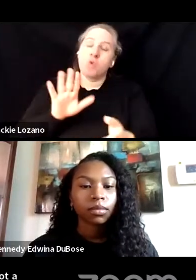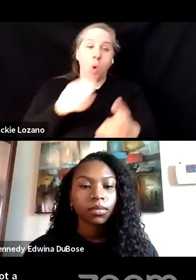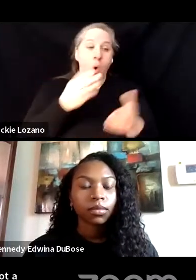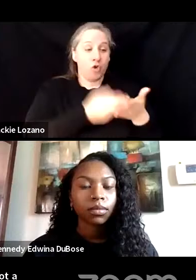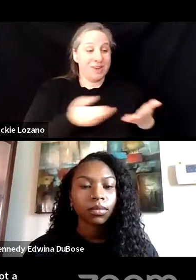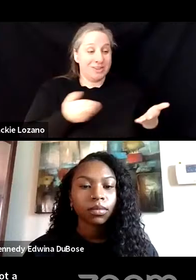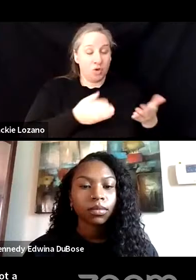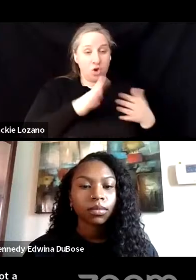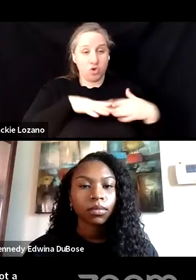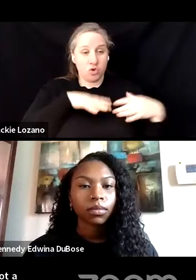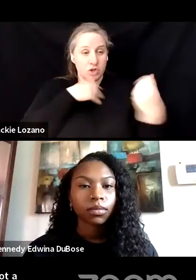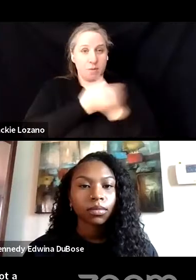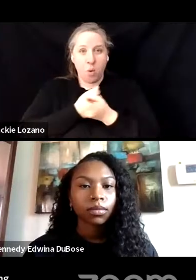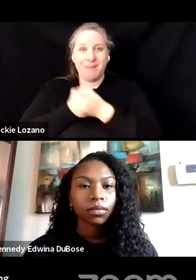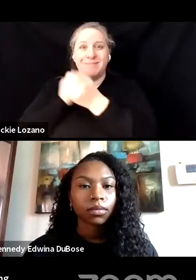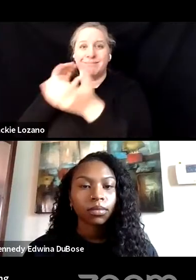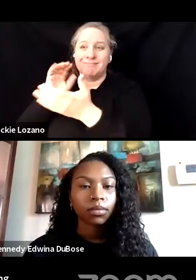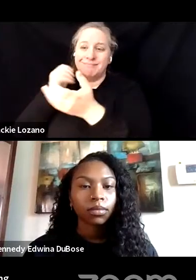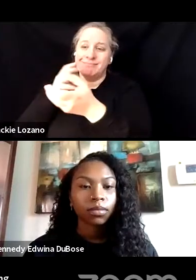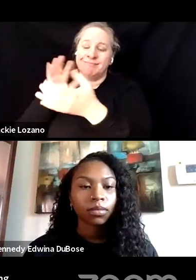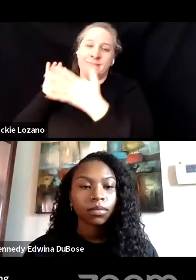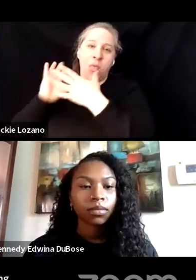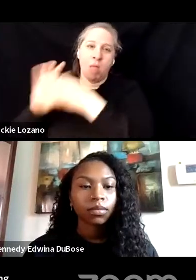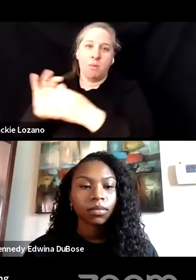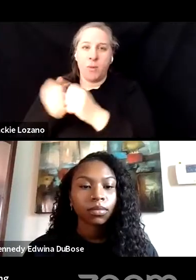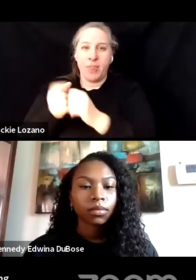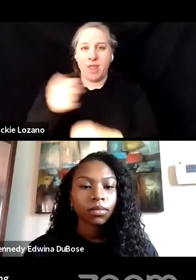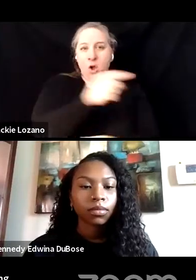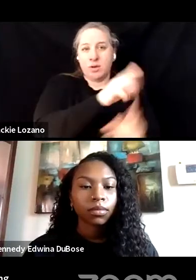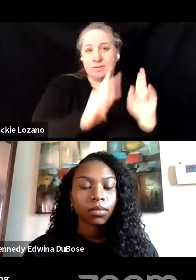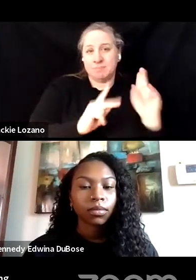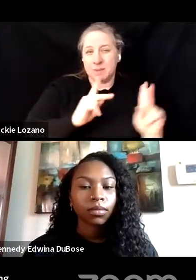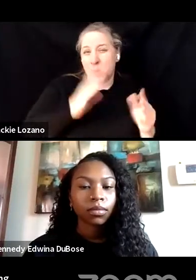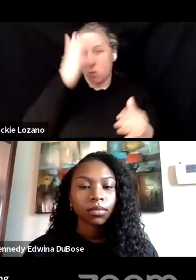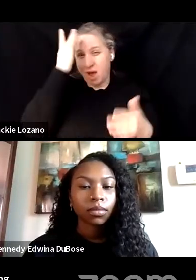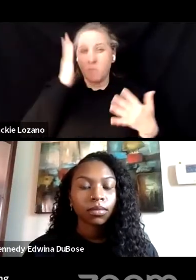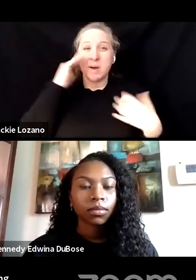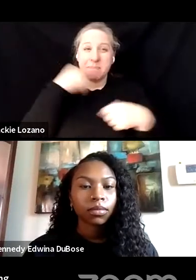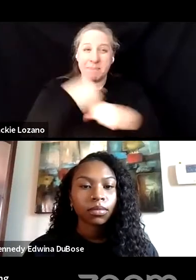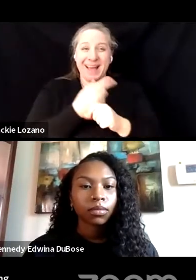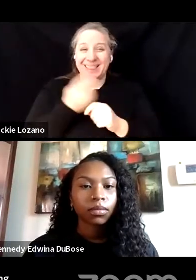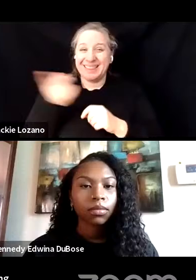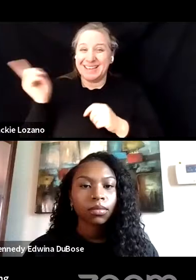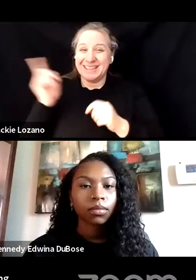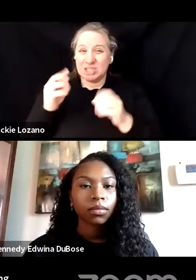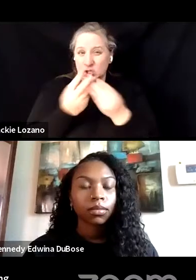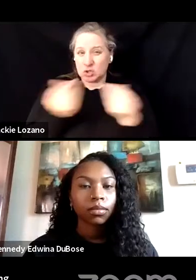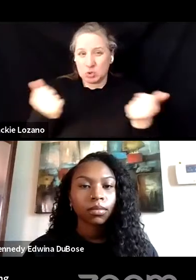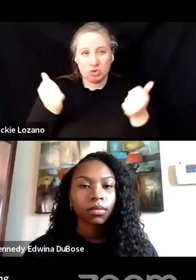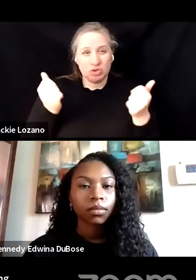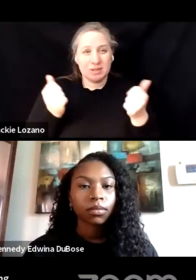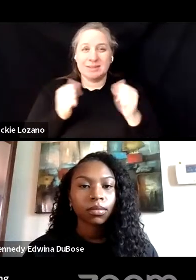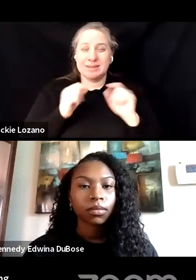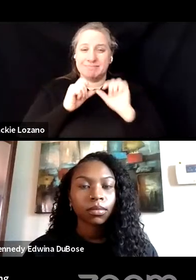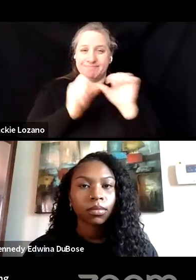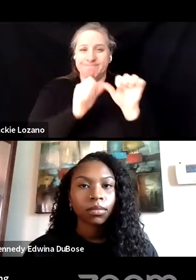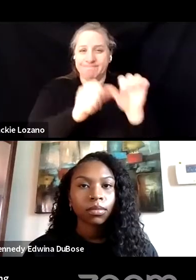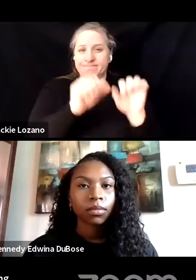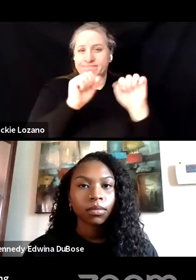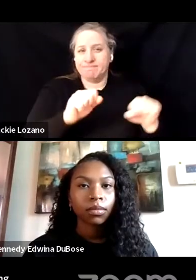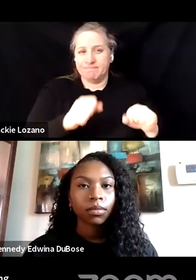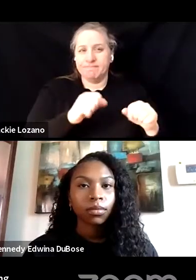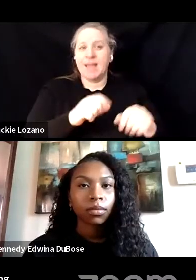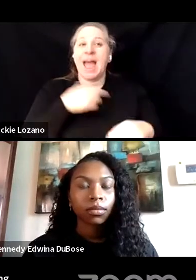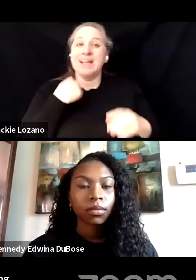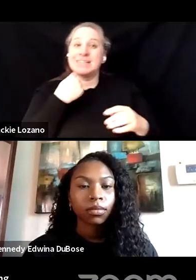resources into those existing structures, because that is what will make these solutions sustainable. Because I'll tell you that from my standpoint,